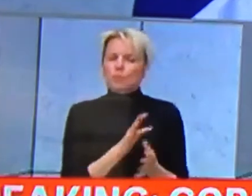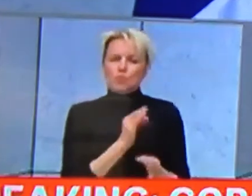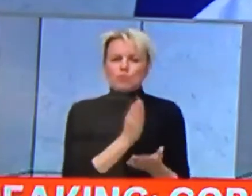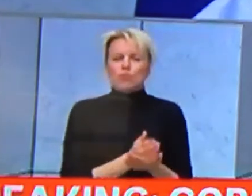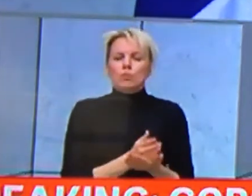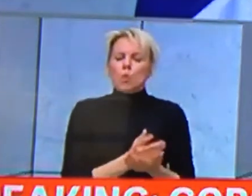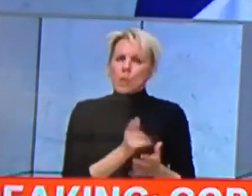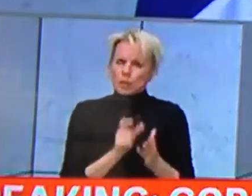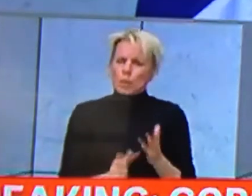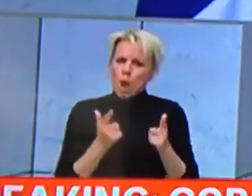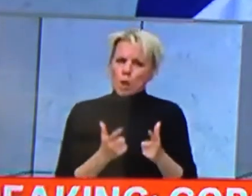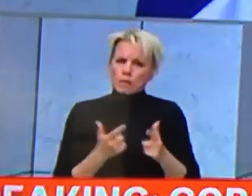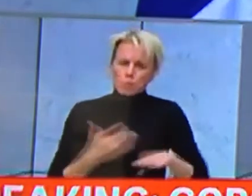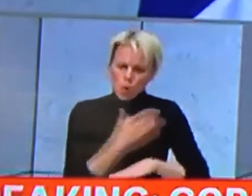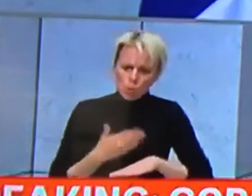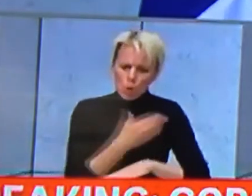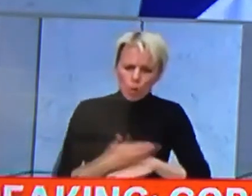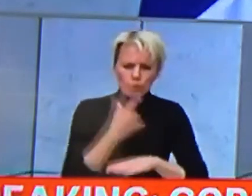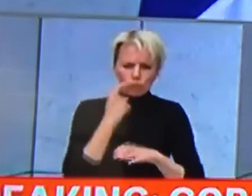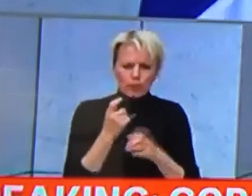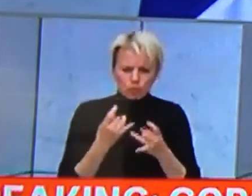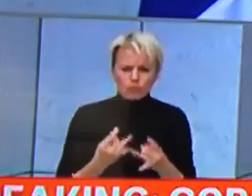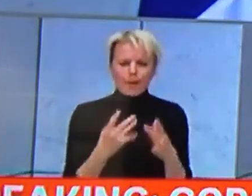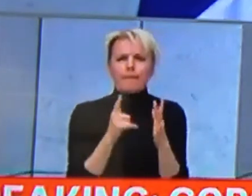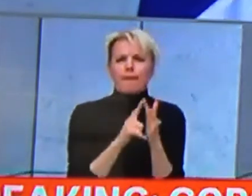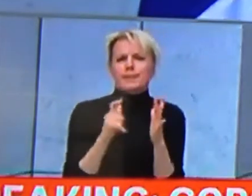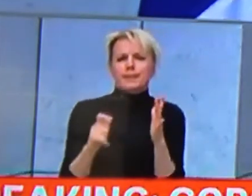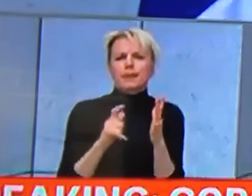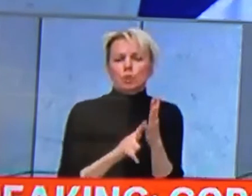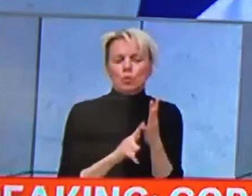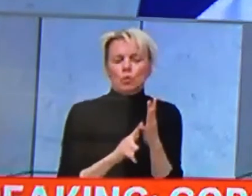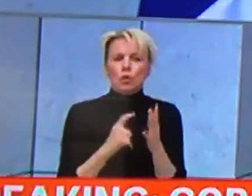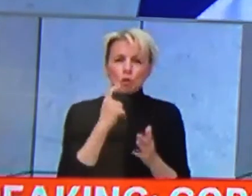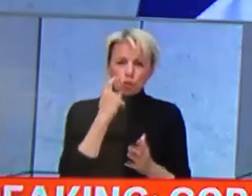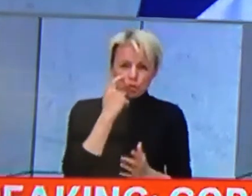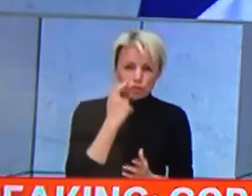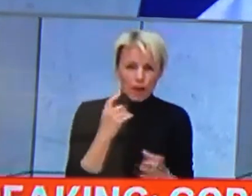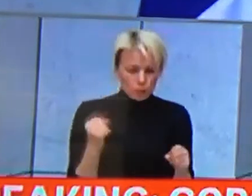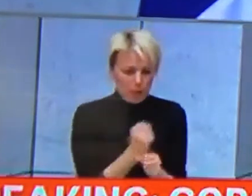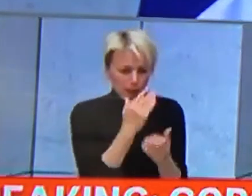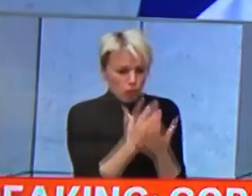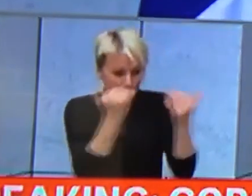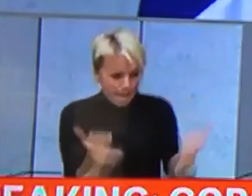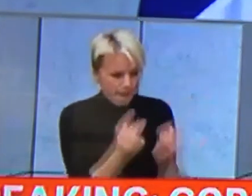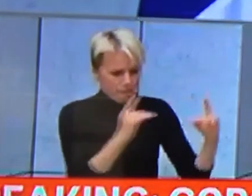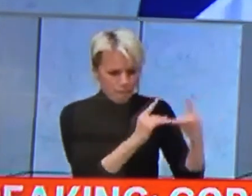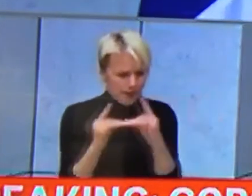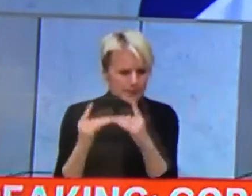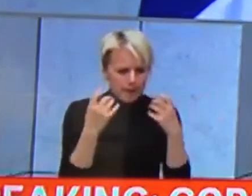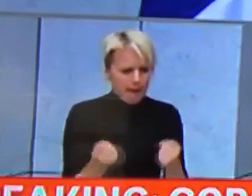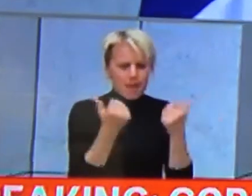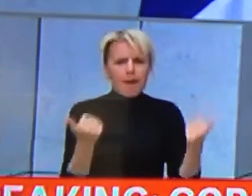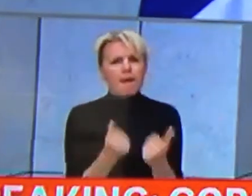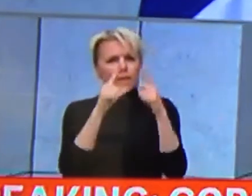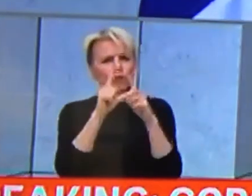care capacity. So we have strategies to at least triple our intensive care capacity and even go further if we need to. We're working